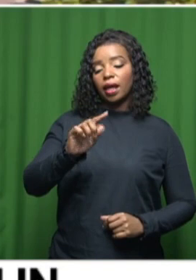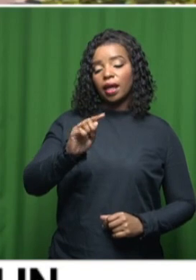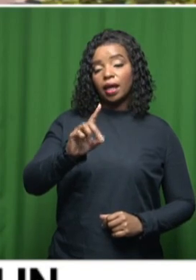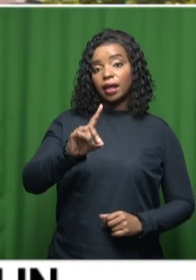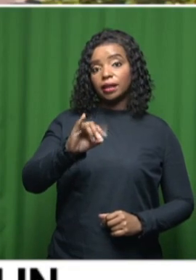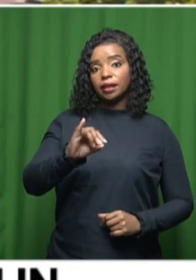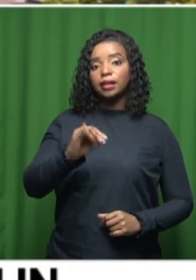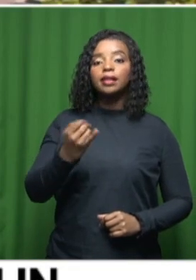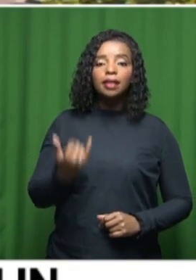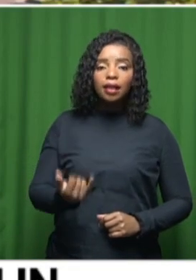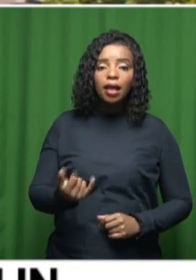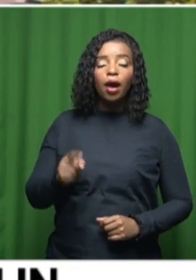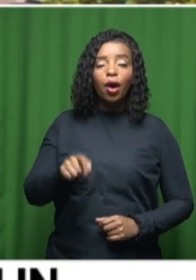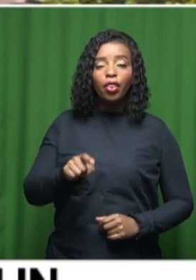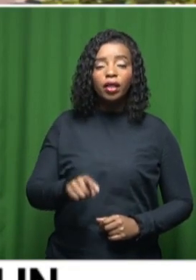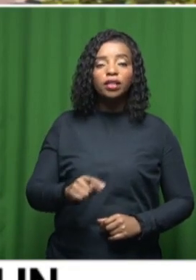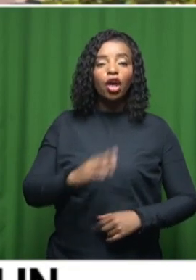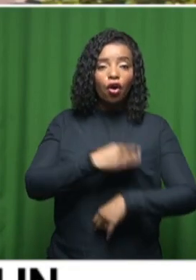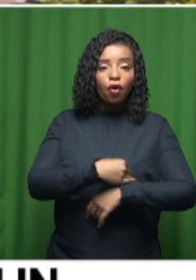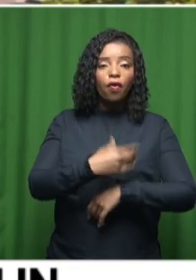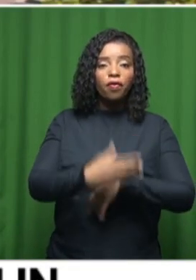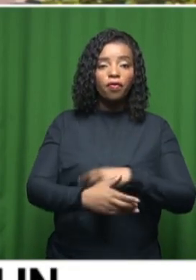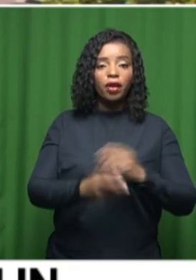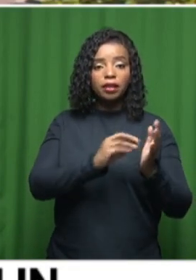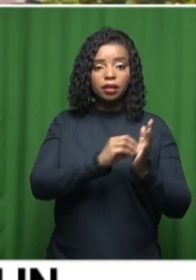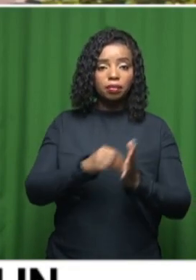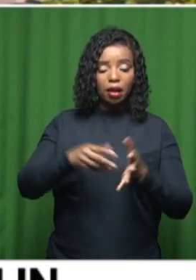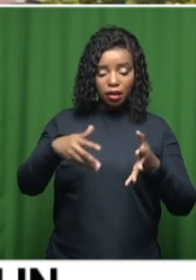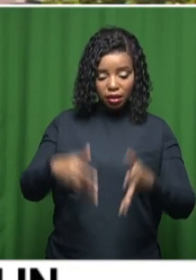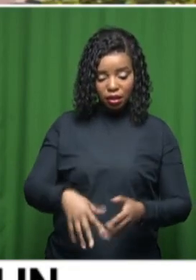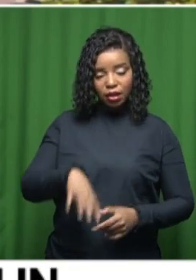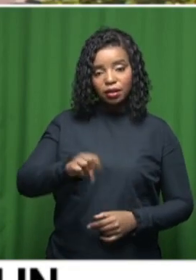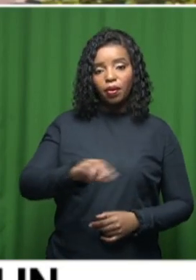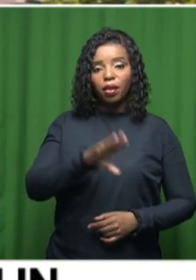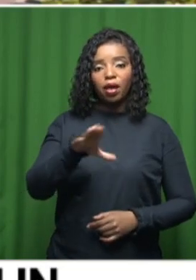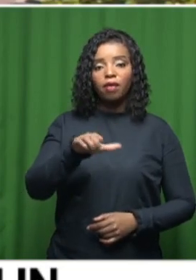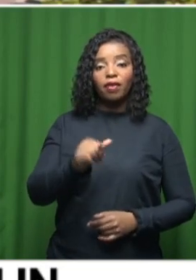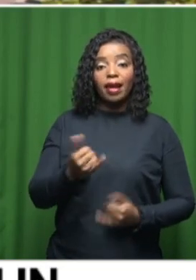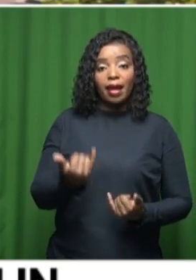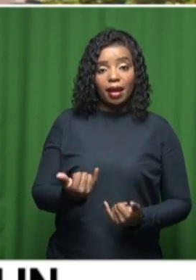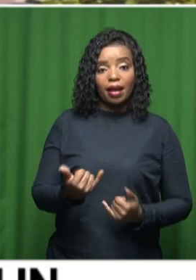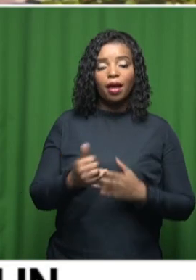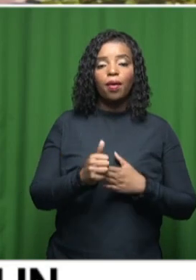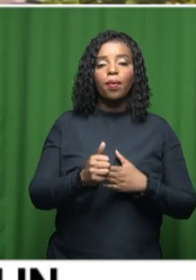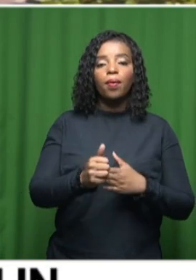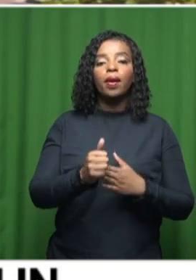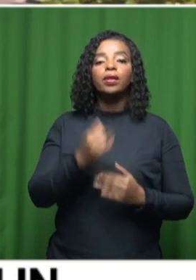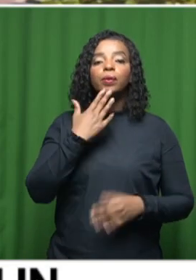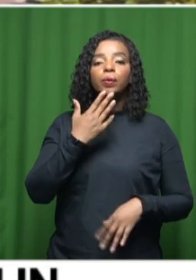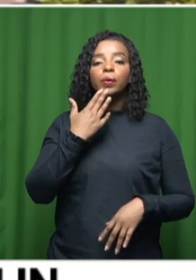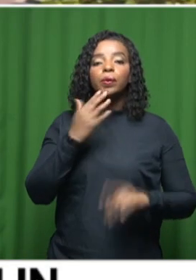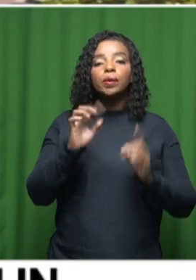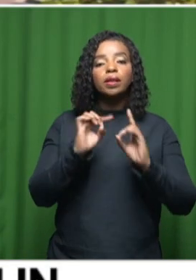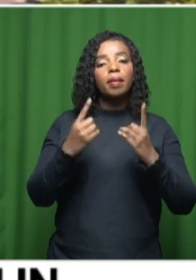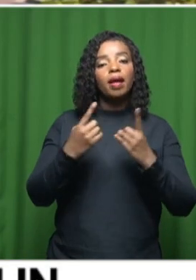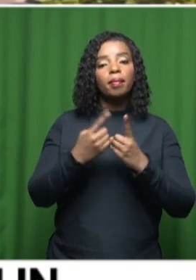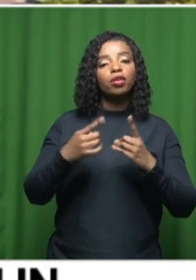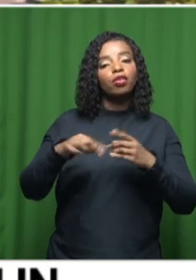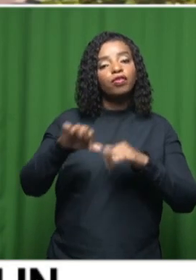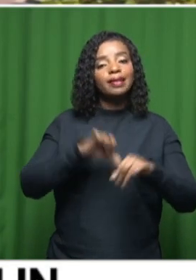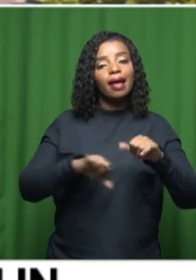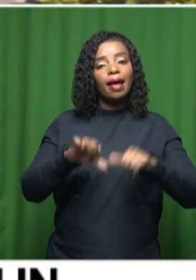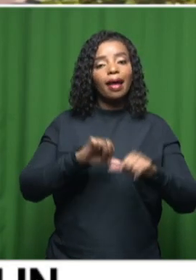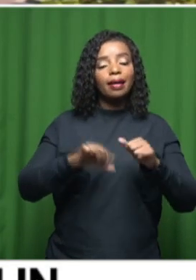fruition, bringing this conference to South Africa, of course now under the leadership in the Department of Science and